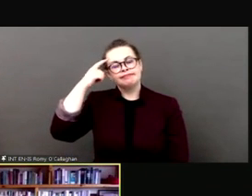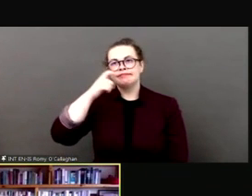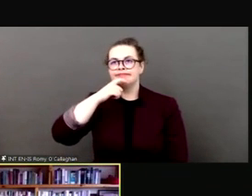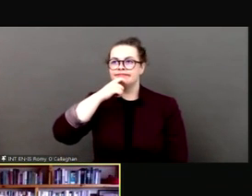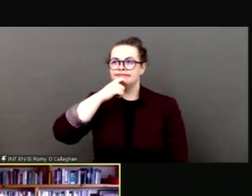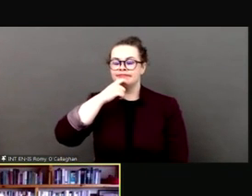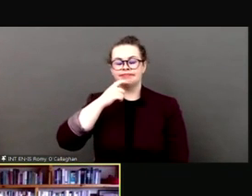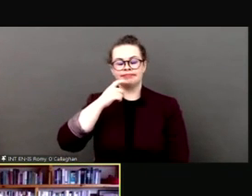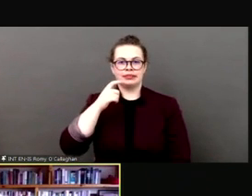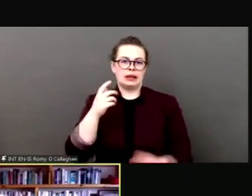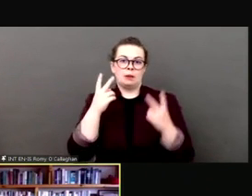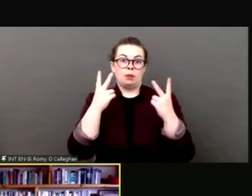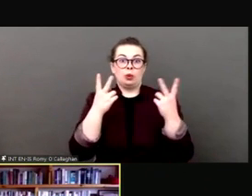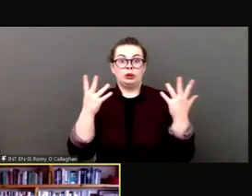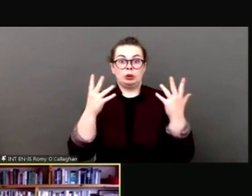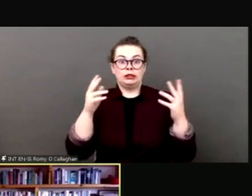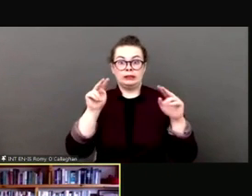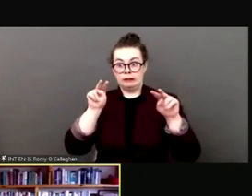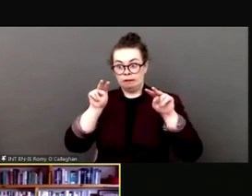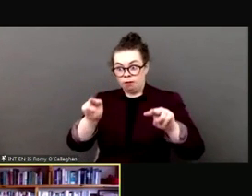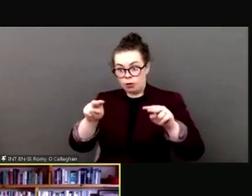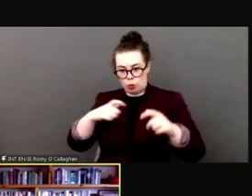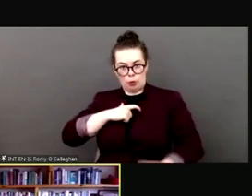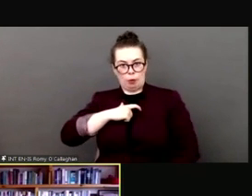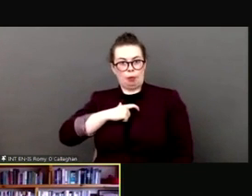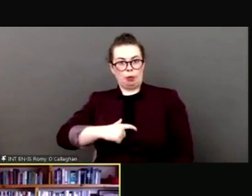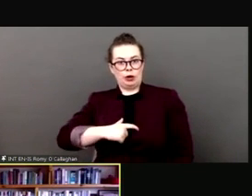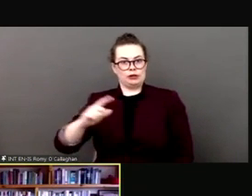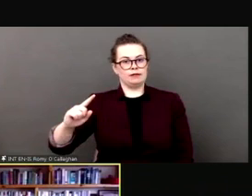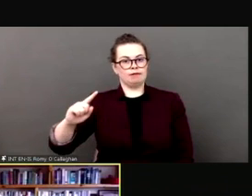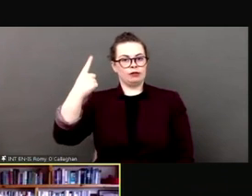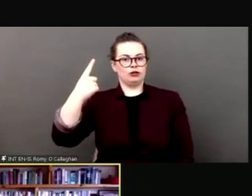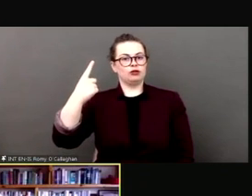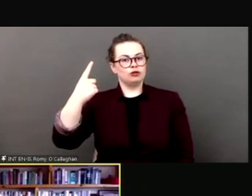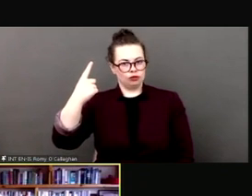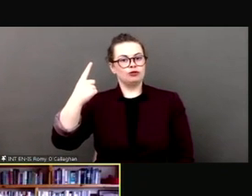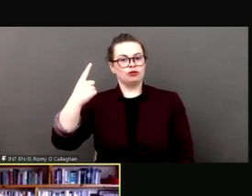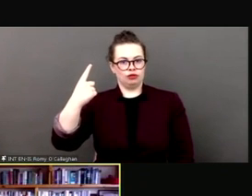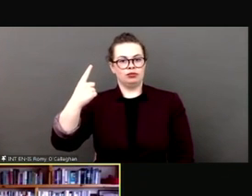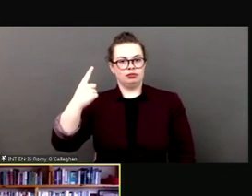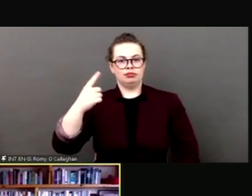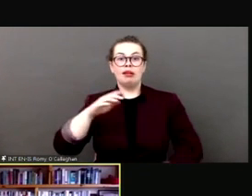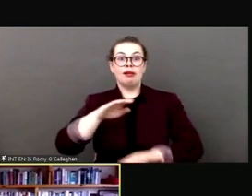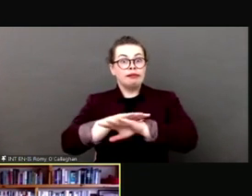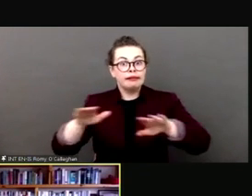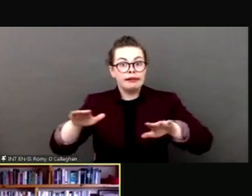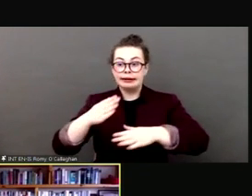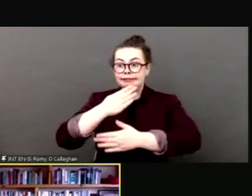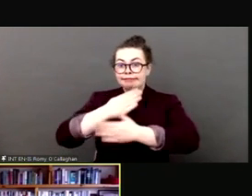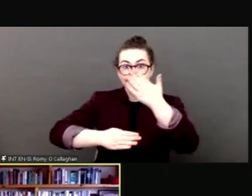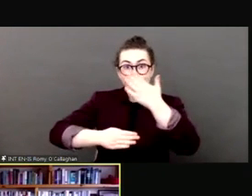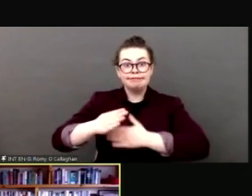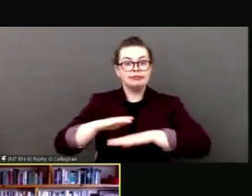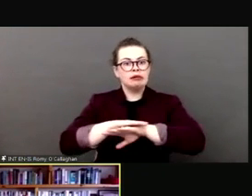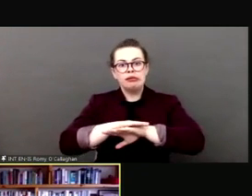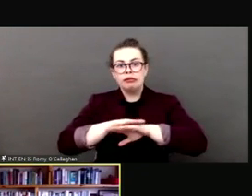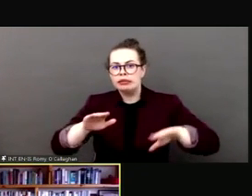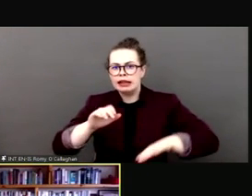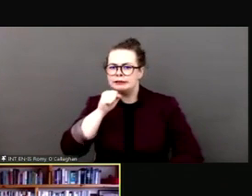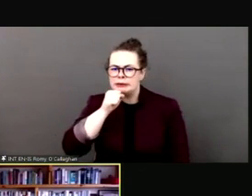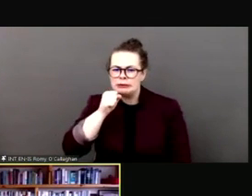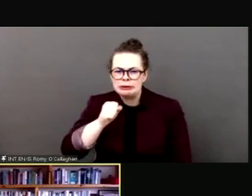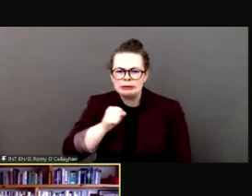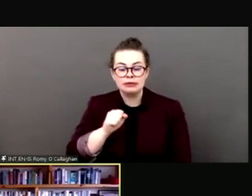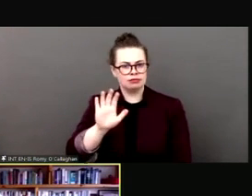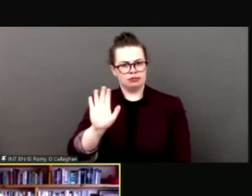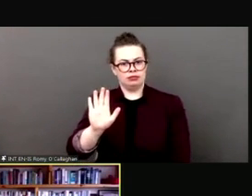personhood and visibility of persons to me is crucial and something that crosses over the